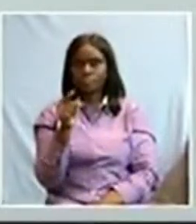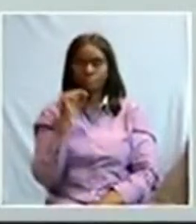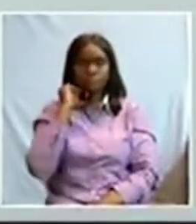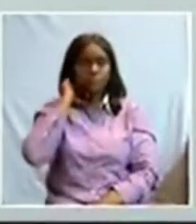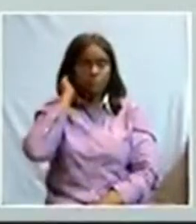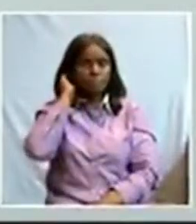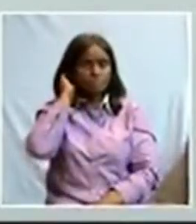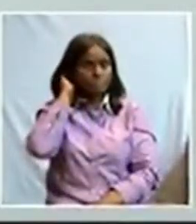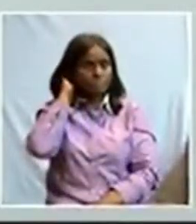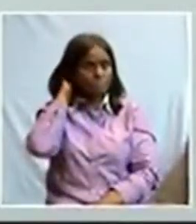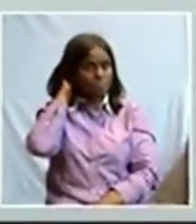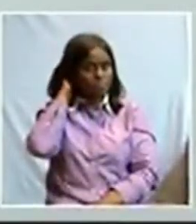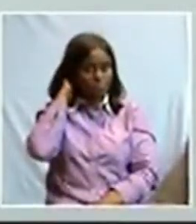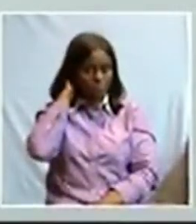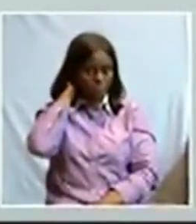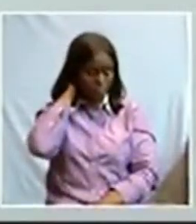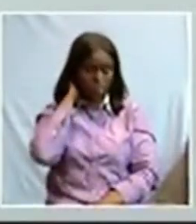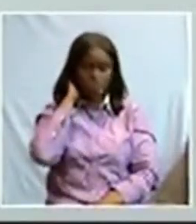I blame you totally.